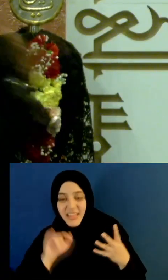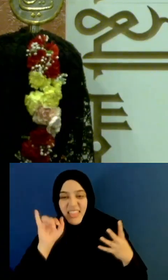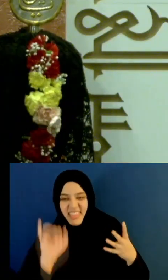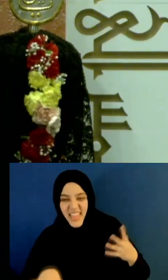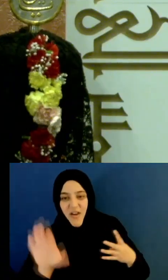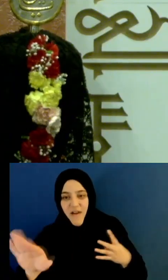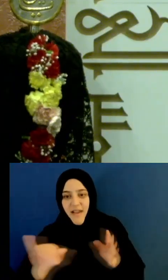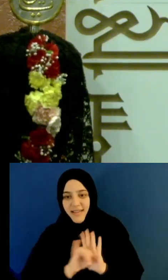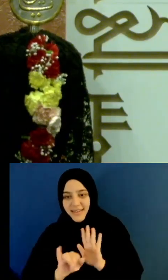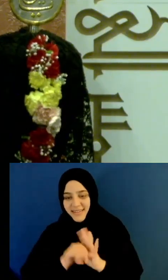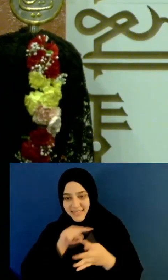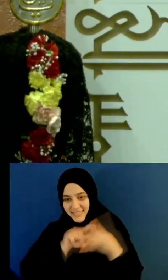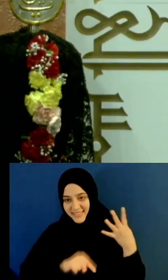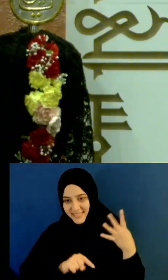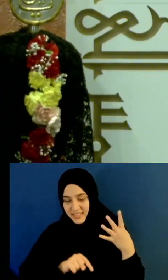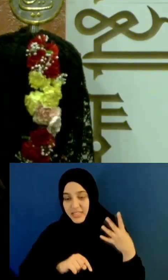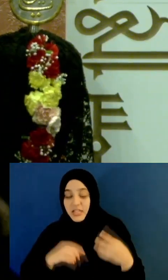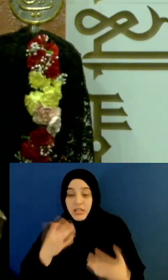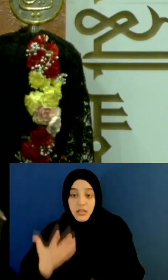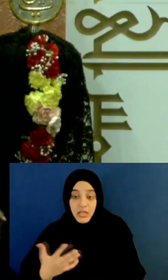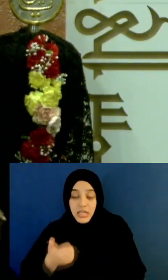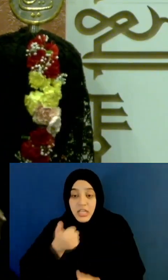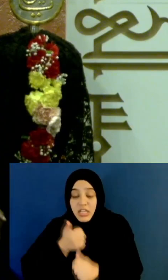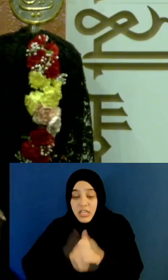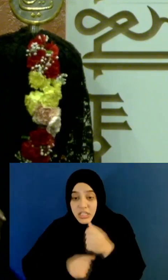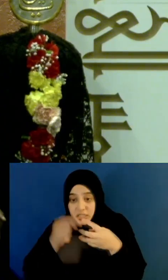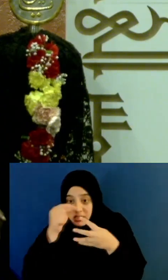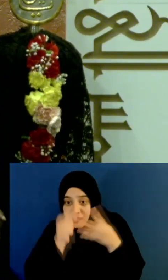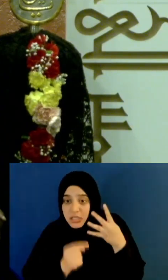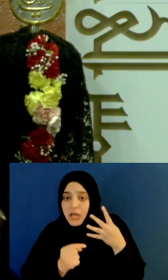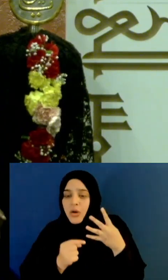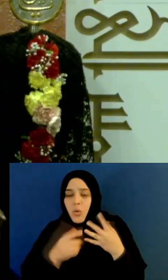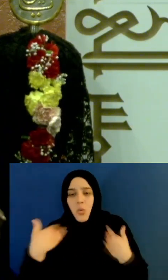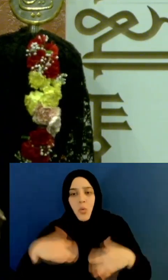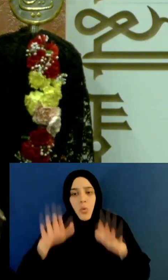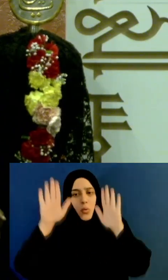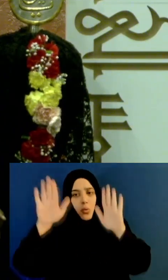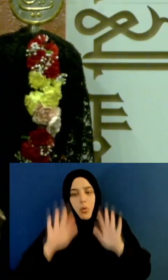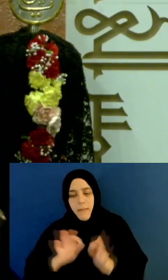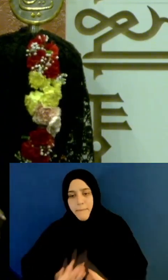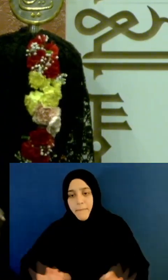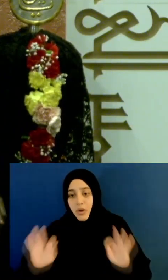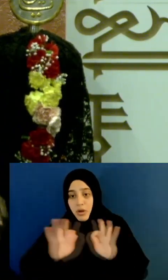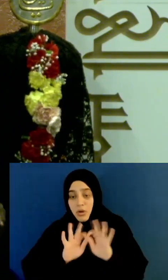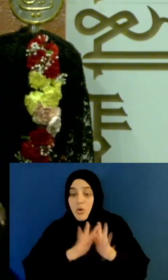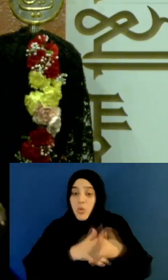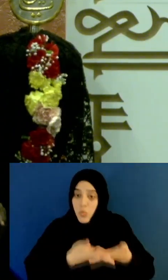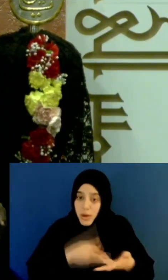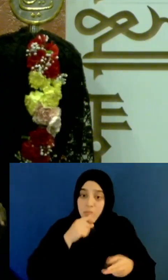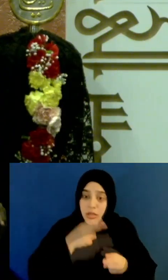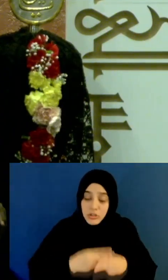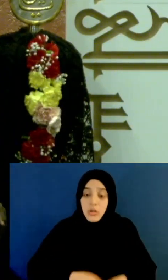Each one of these are of great importance. And Quran mentions it, isn't it? Quran 49, verse 13.